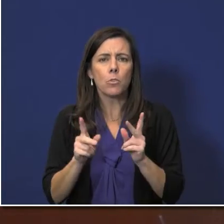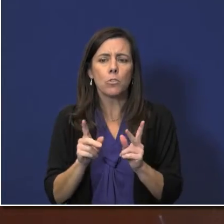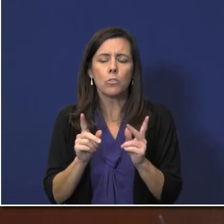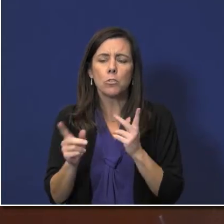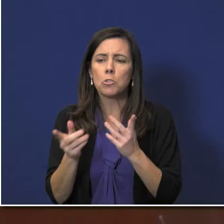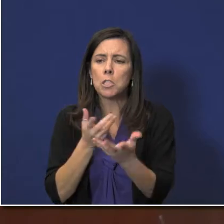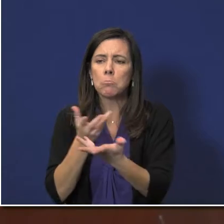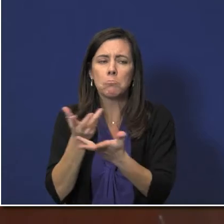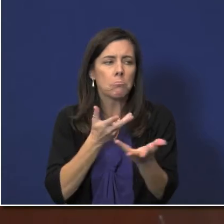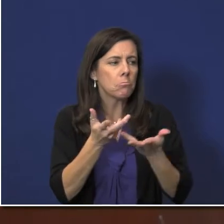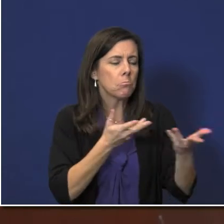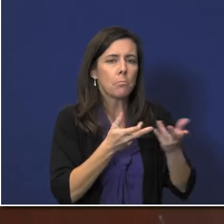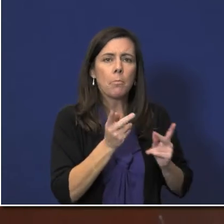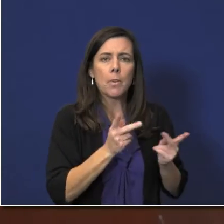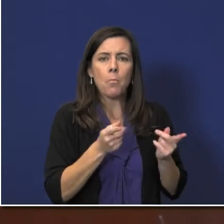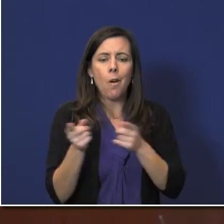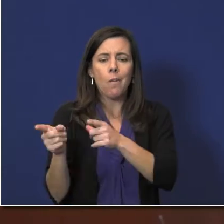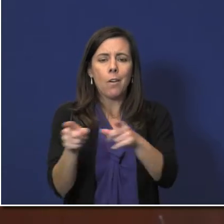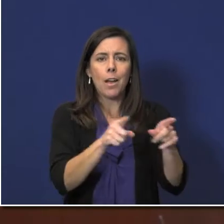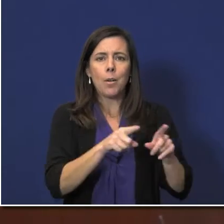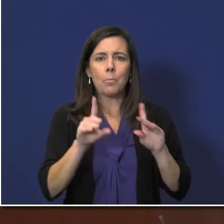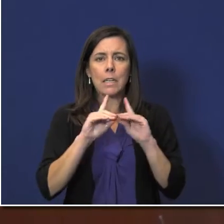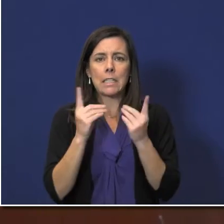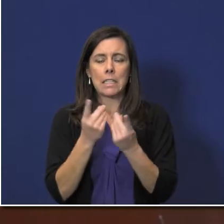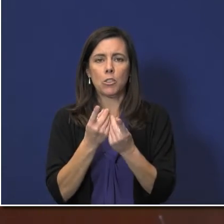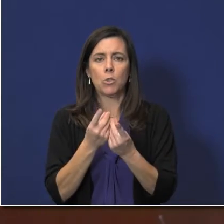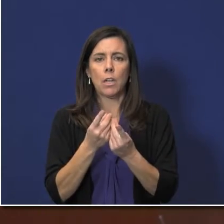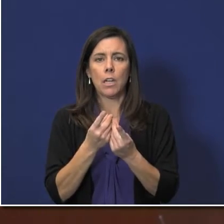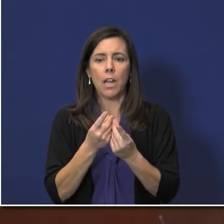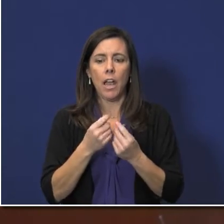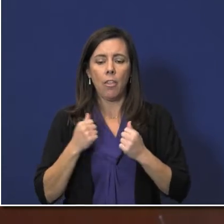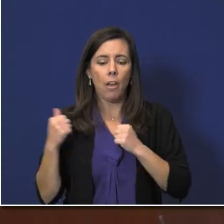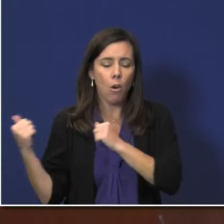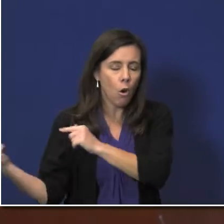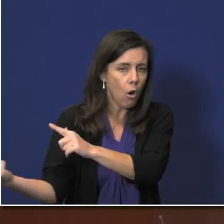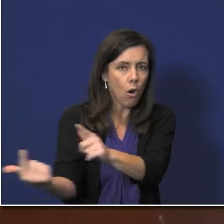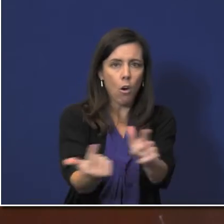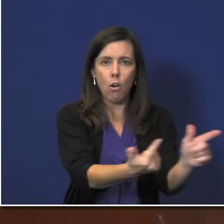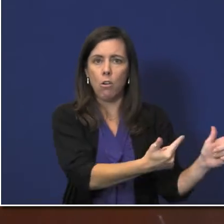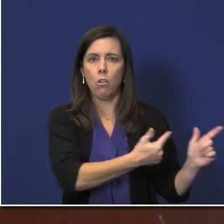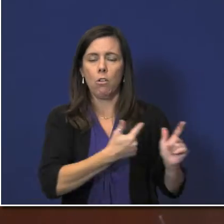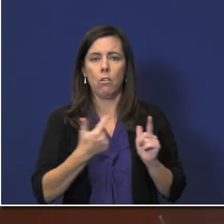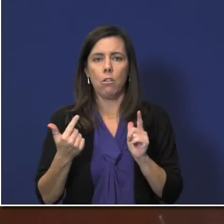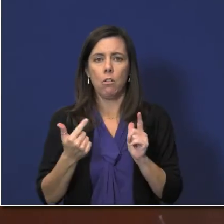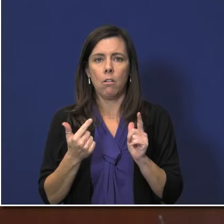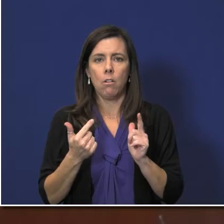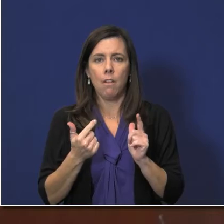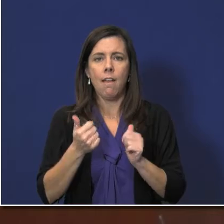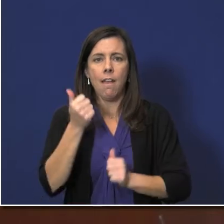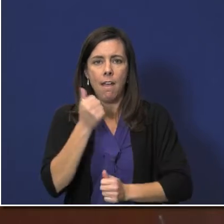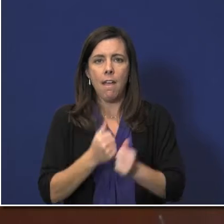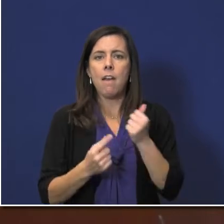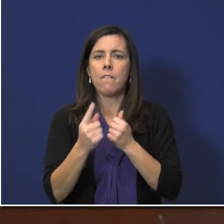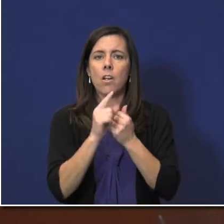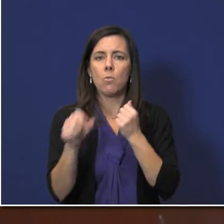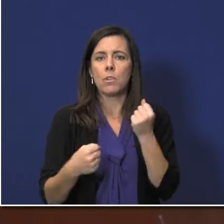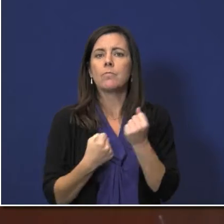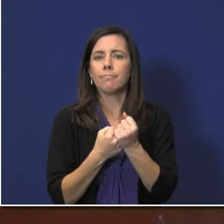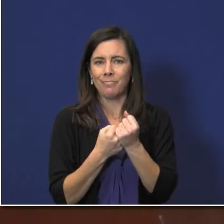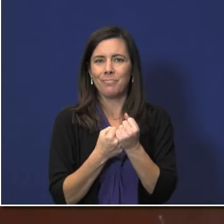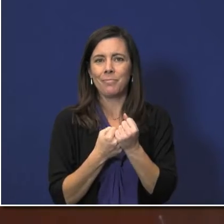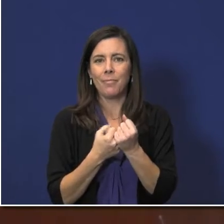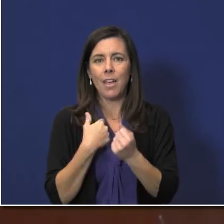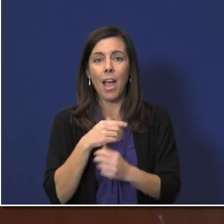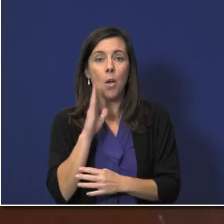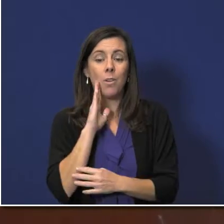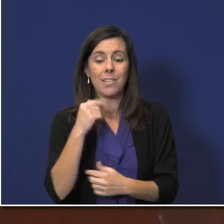about what's going on in the district, and unanimously, everyone has been supportive. So though I'm going to say